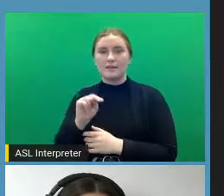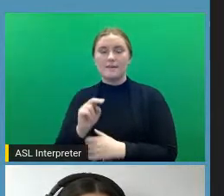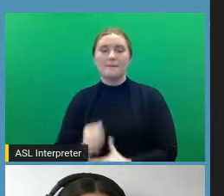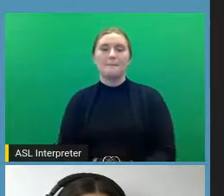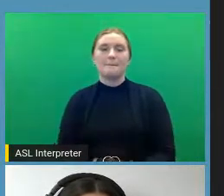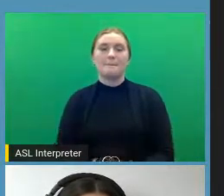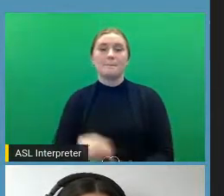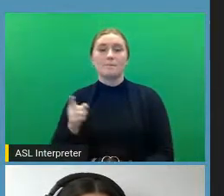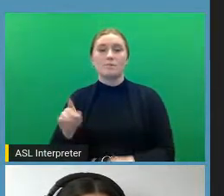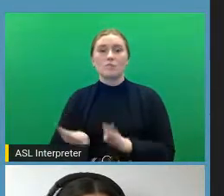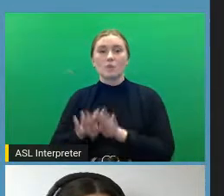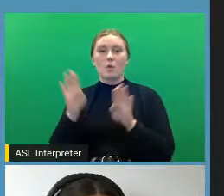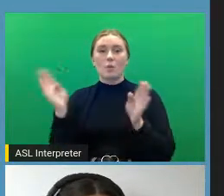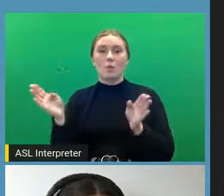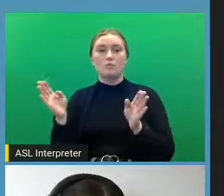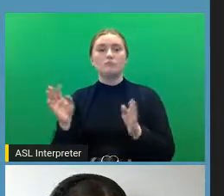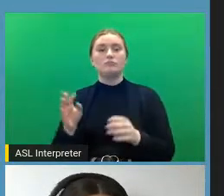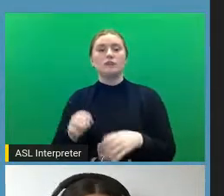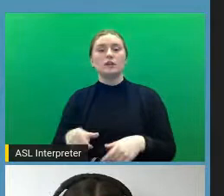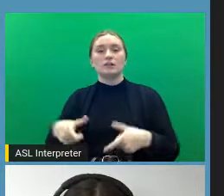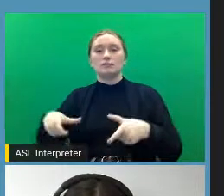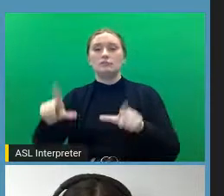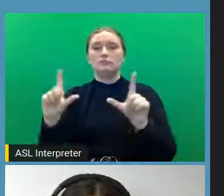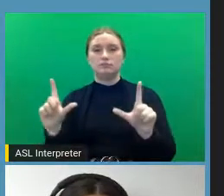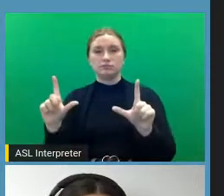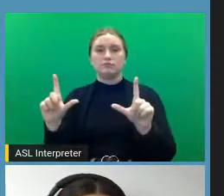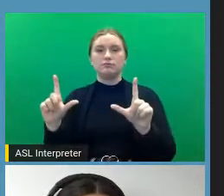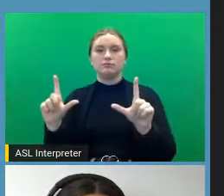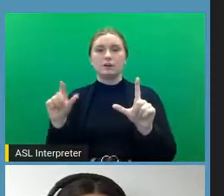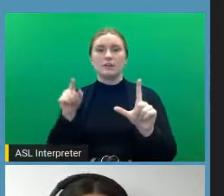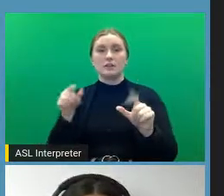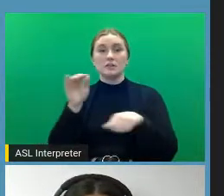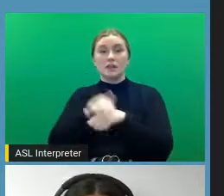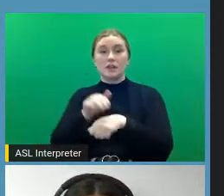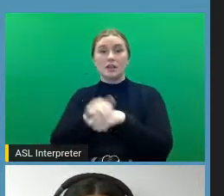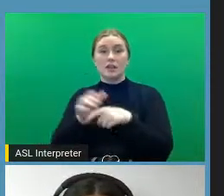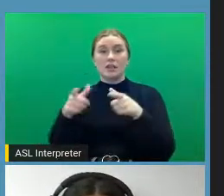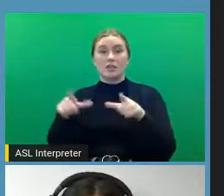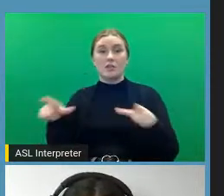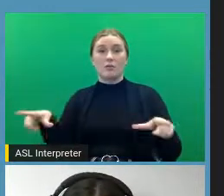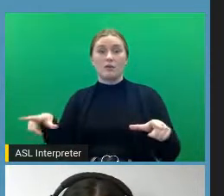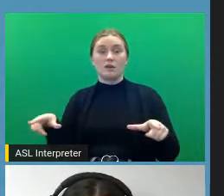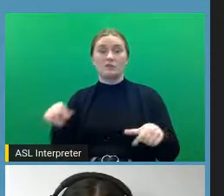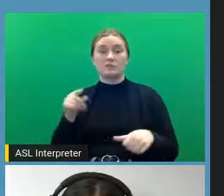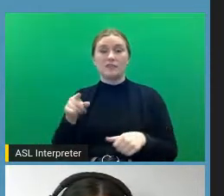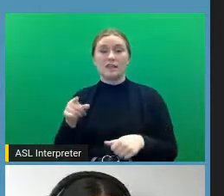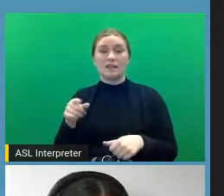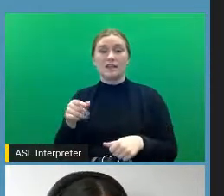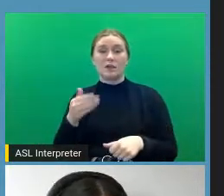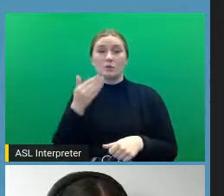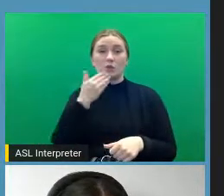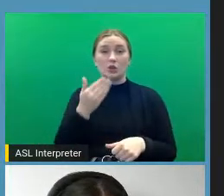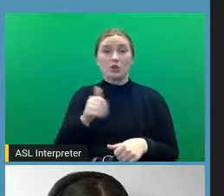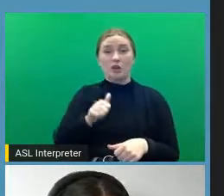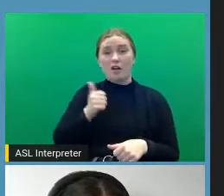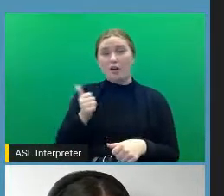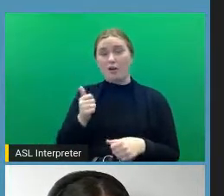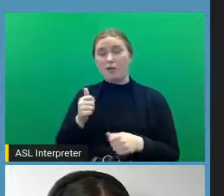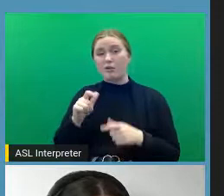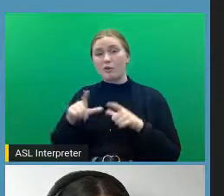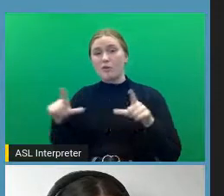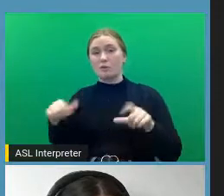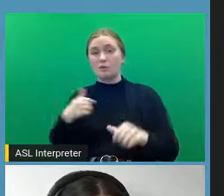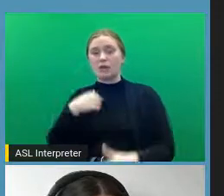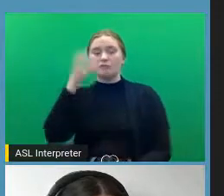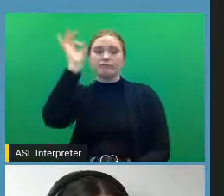that gives you your English, in this case, it was English language. I do not know the quality of YouTube in other languages or which other languages they